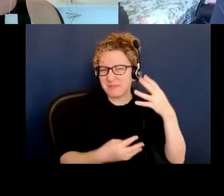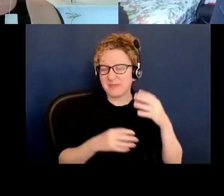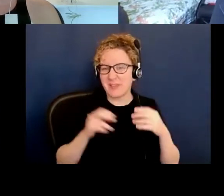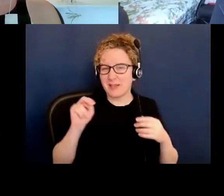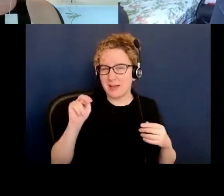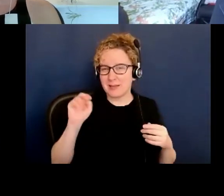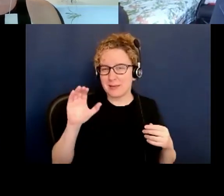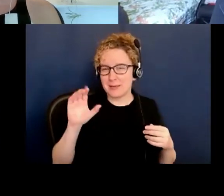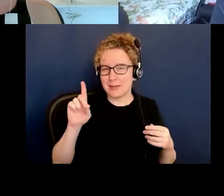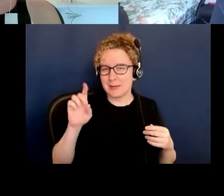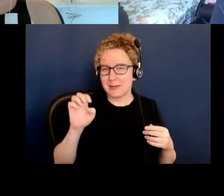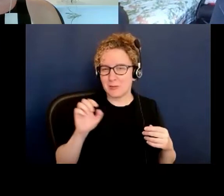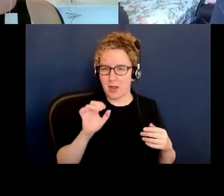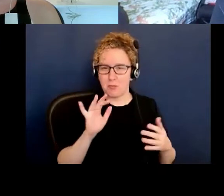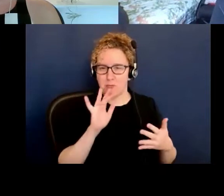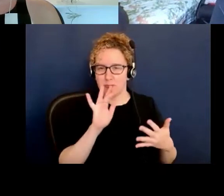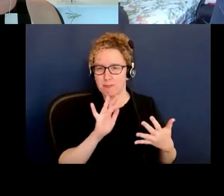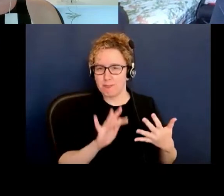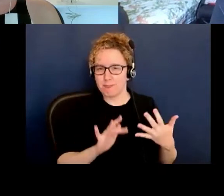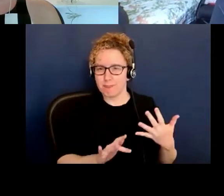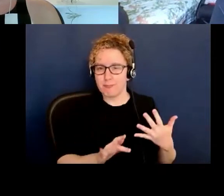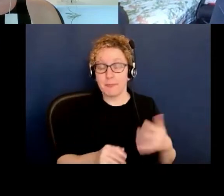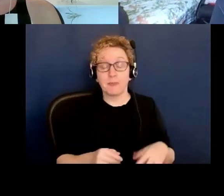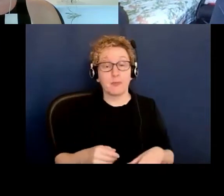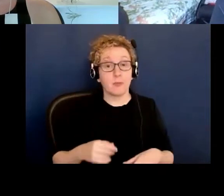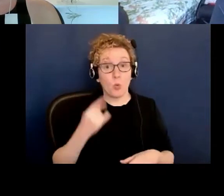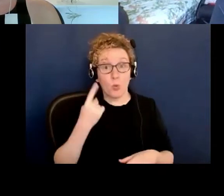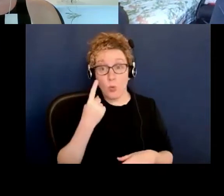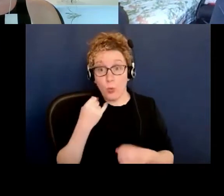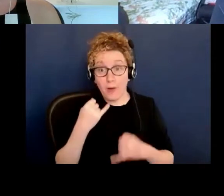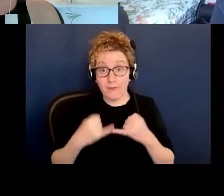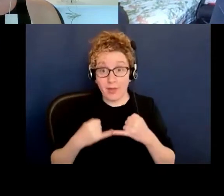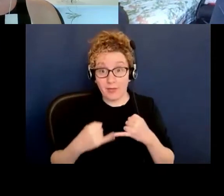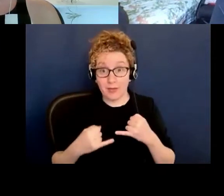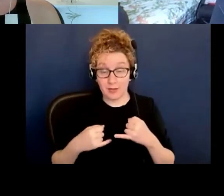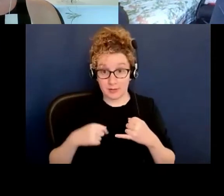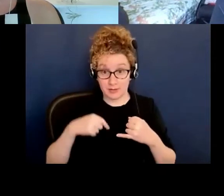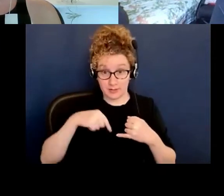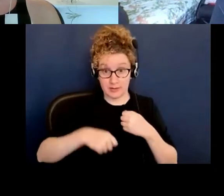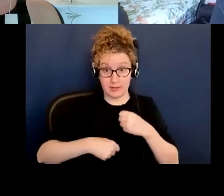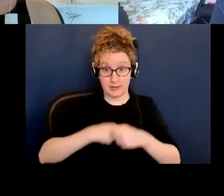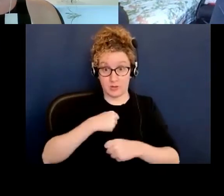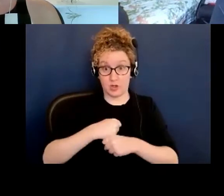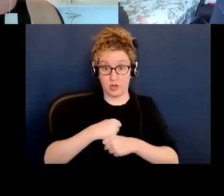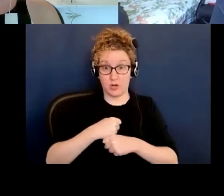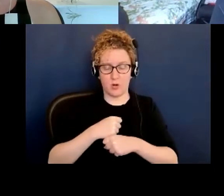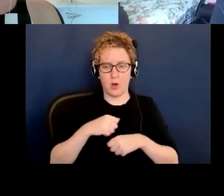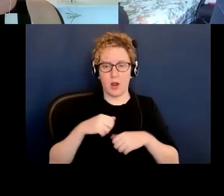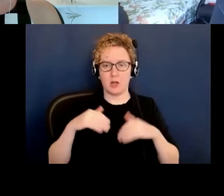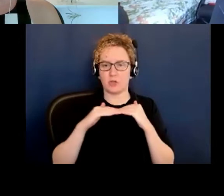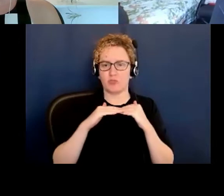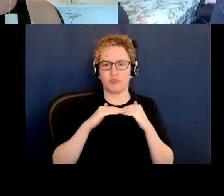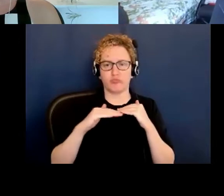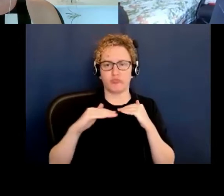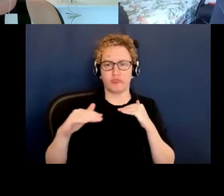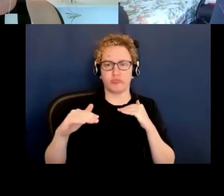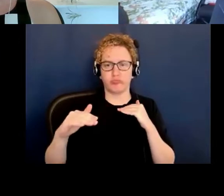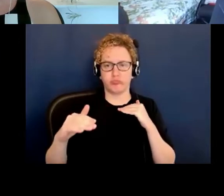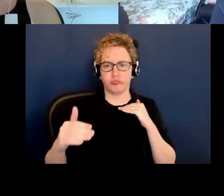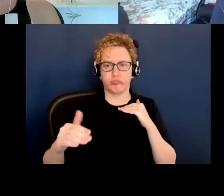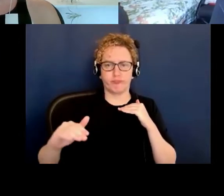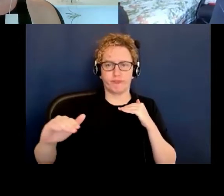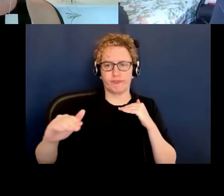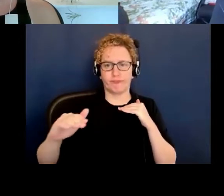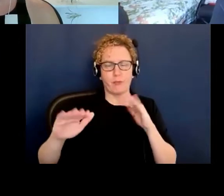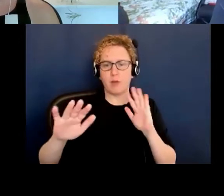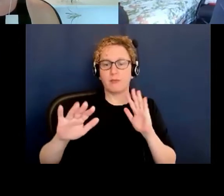One final thing this year, I think we never stay still. We're always, as a team, kind of evolving what we